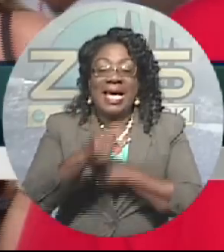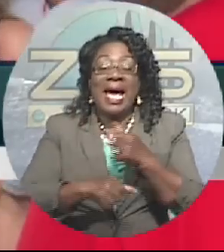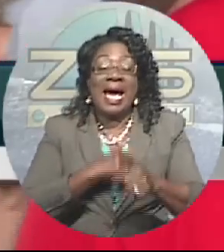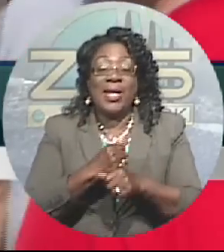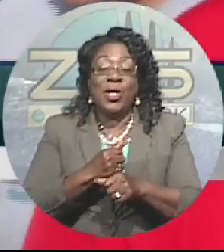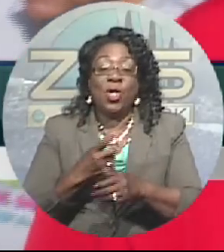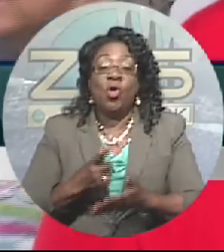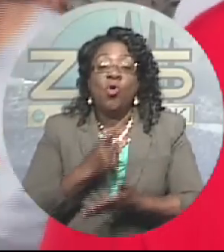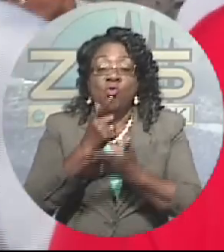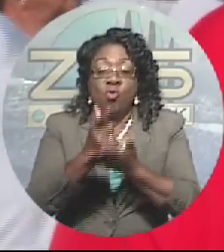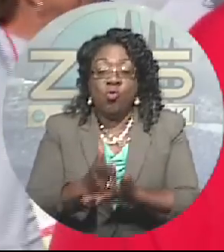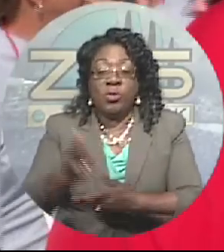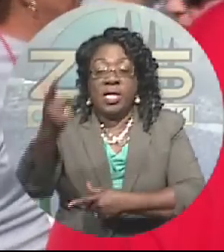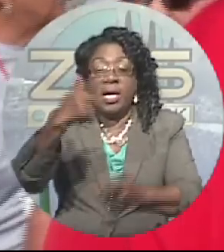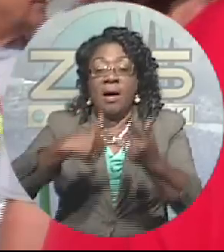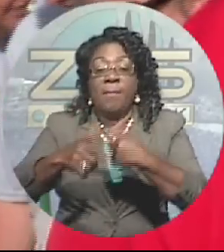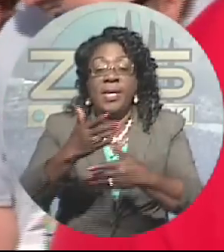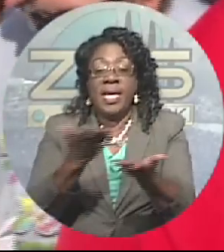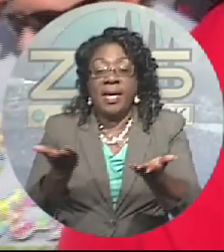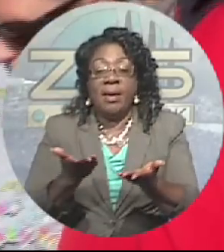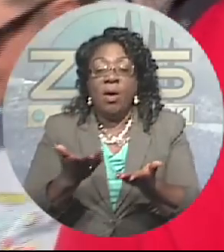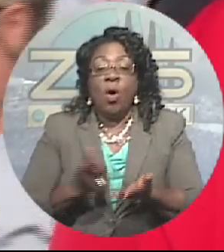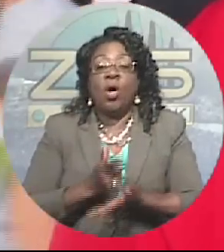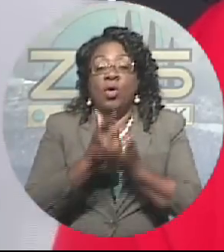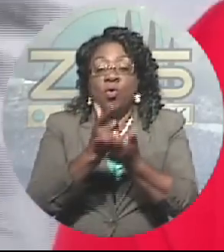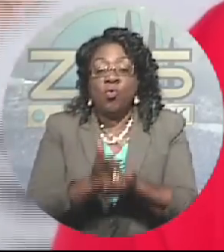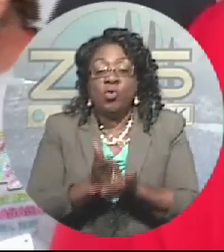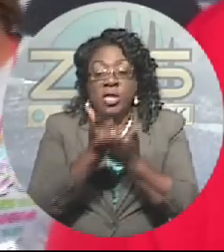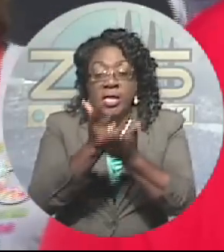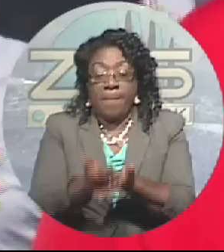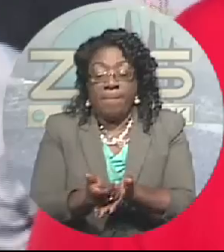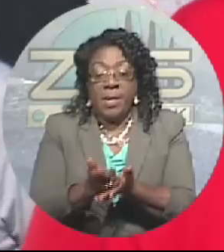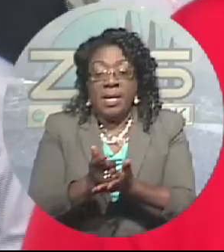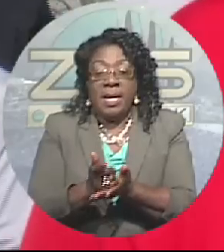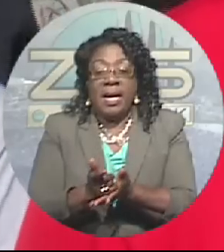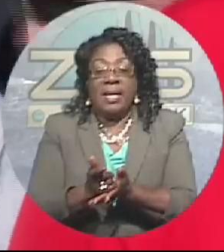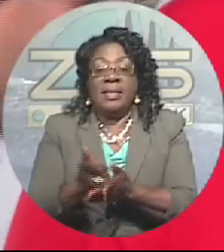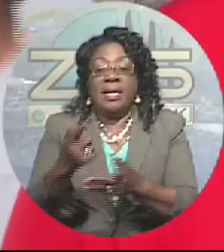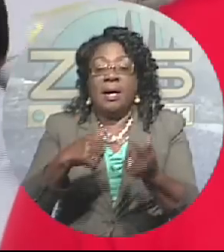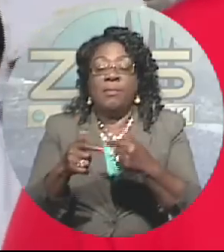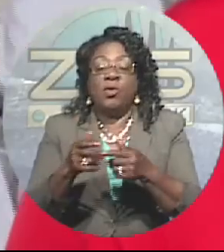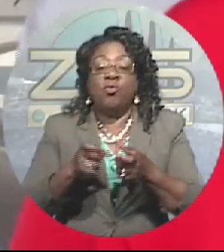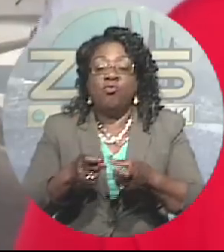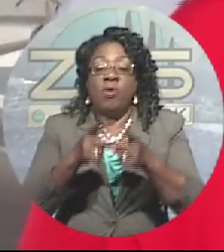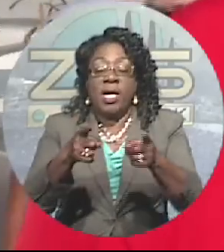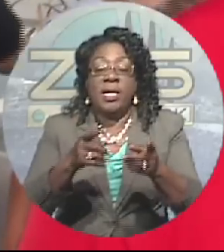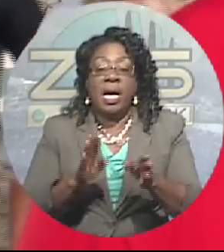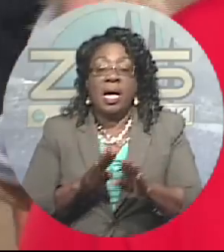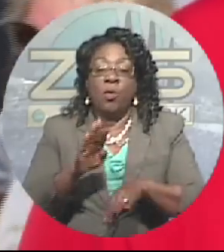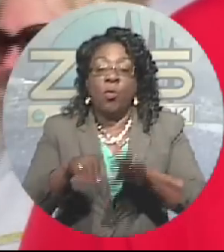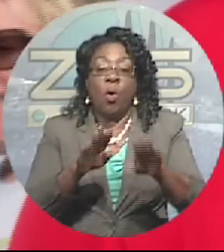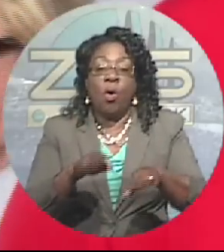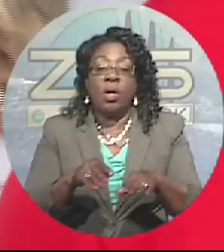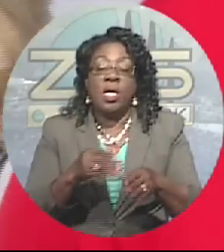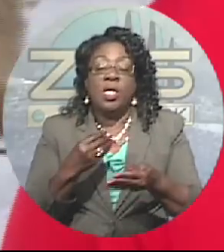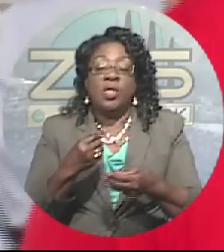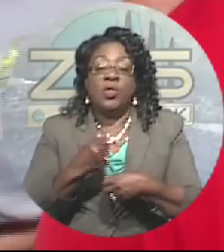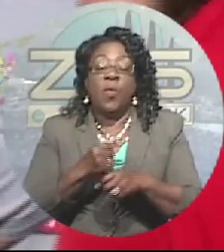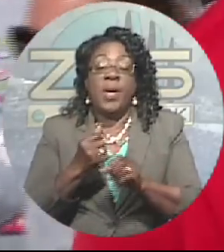this fun run walk here in Nassau. So they asked us, Bahamas Roadmasters, to coordinate